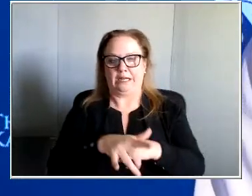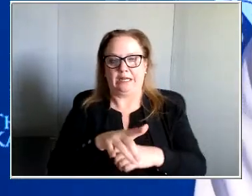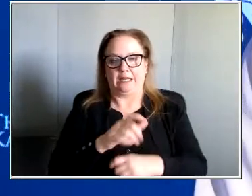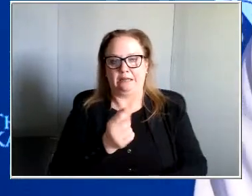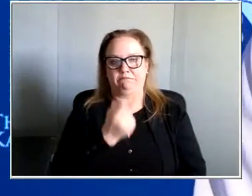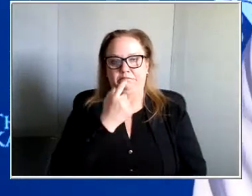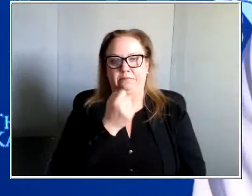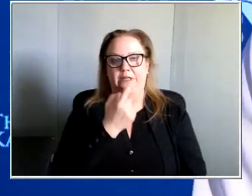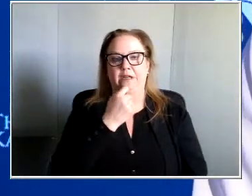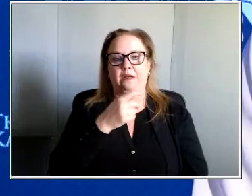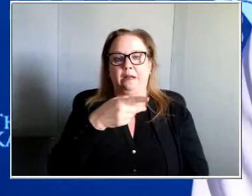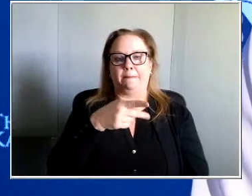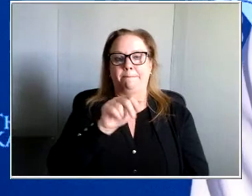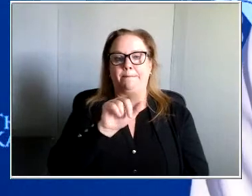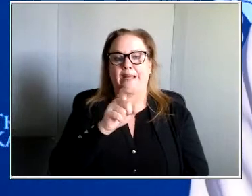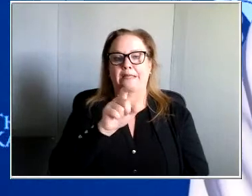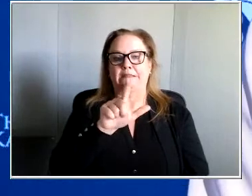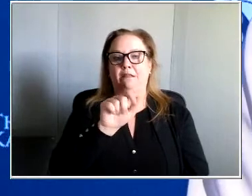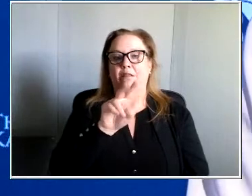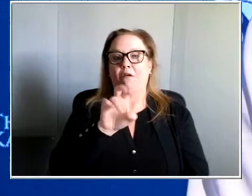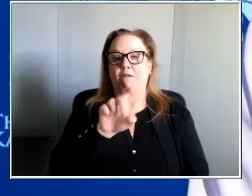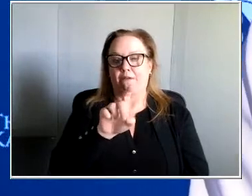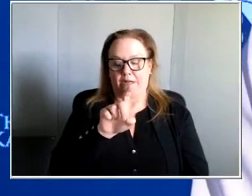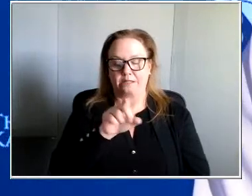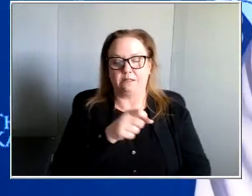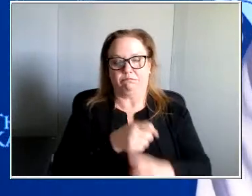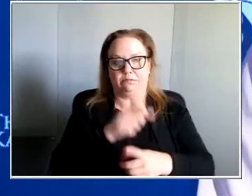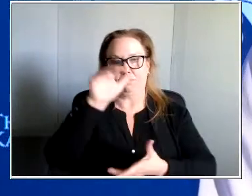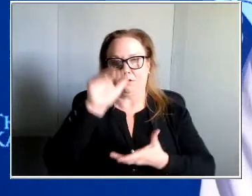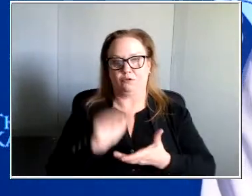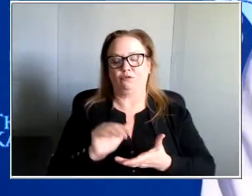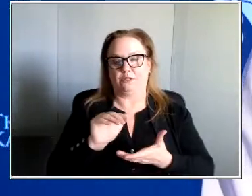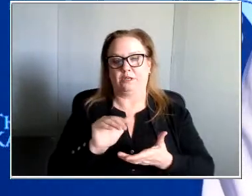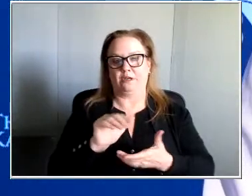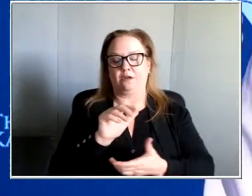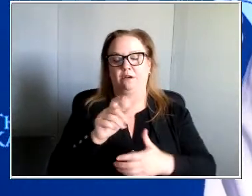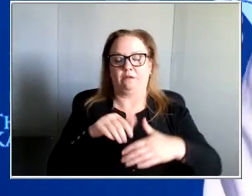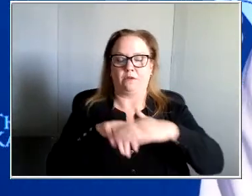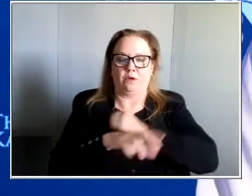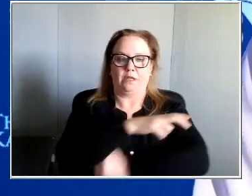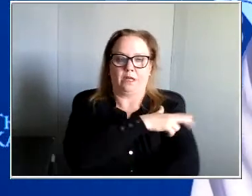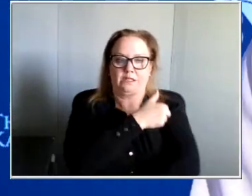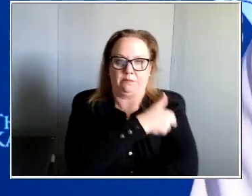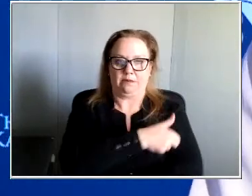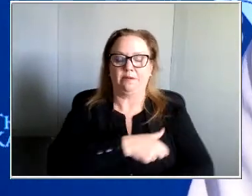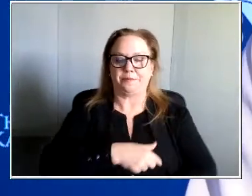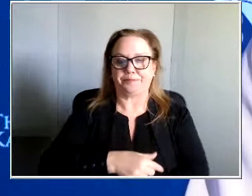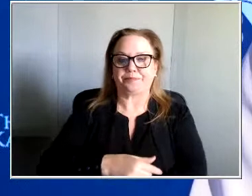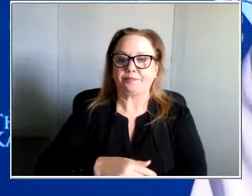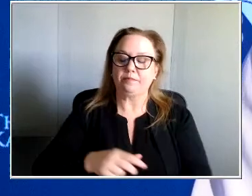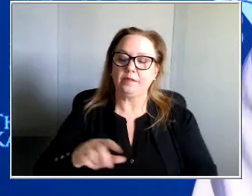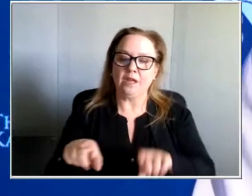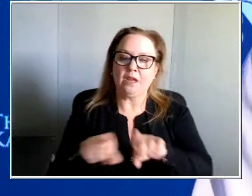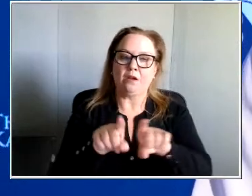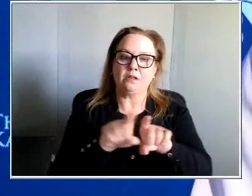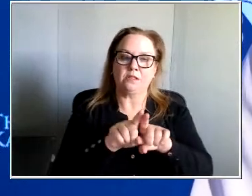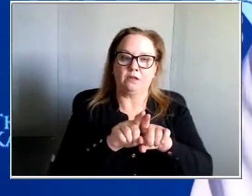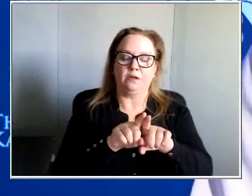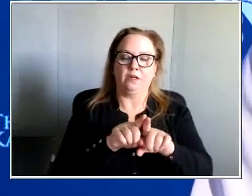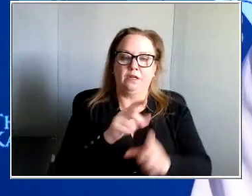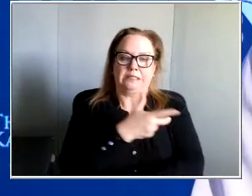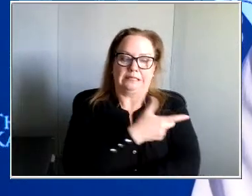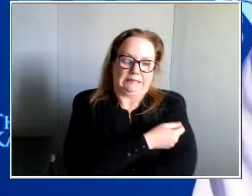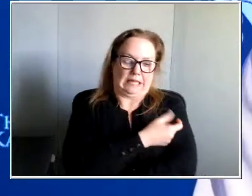antiviral Paxlovid. That has a significant effect in reducing your chance of hospitalization and severe disease. And of course, staying up to date